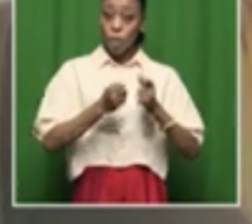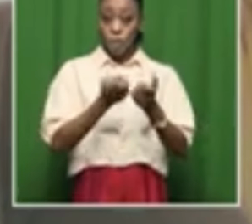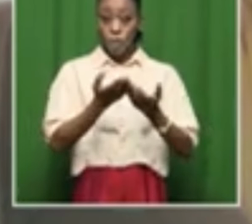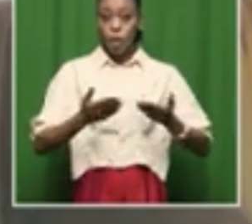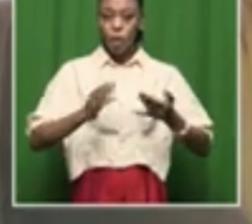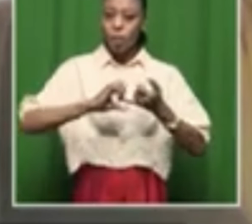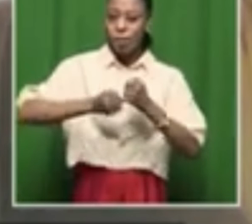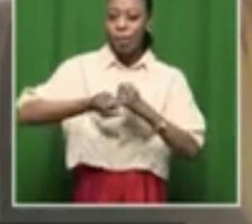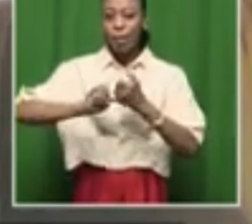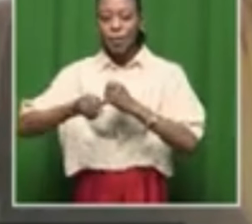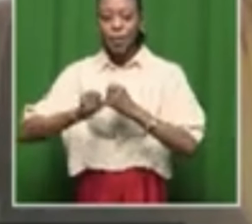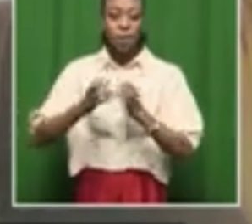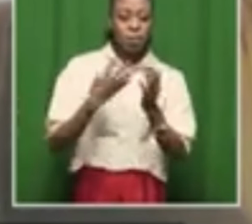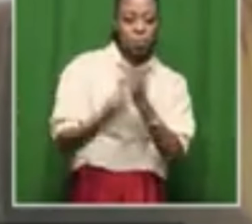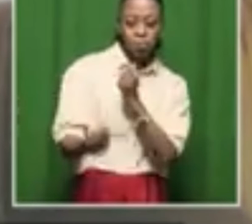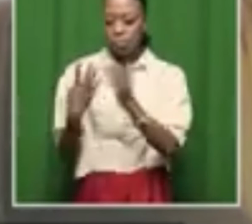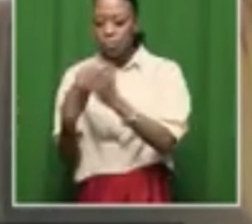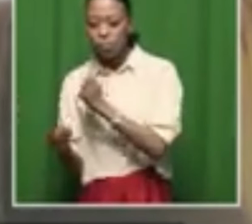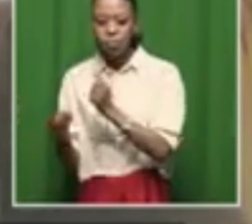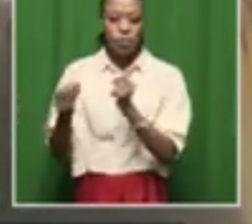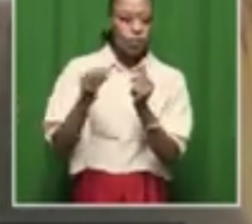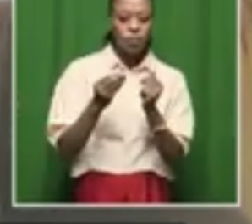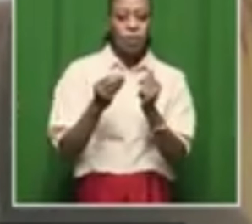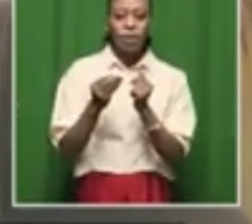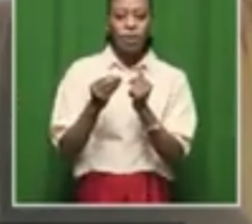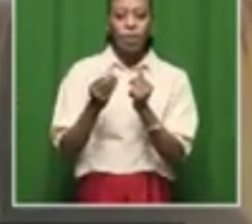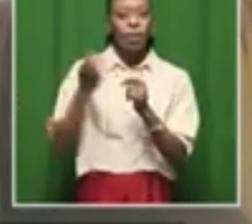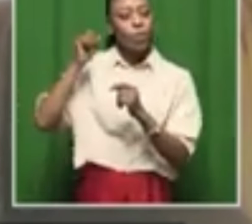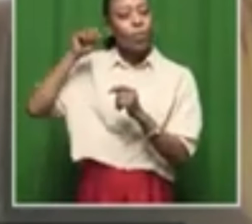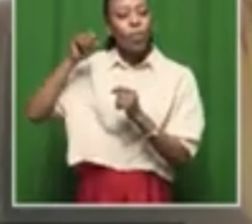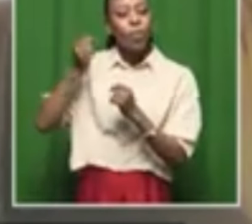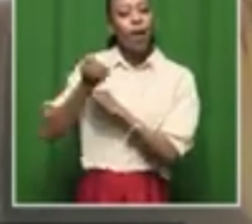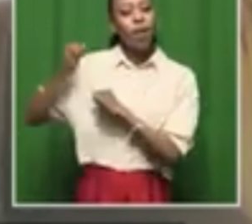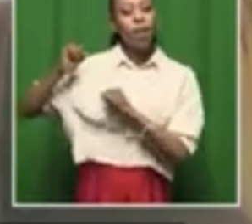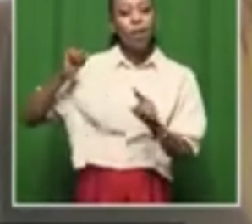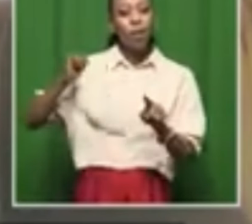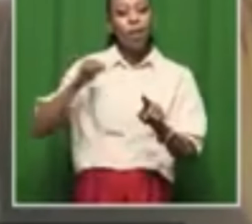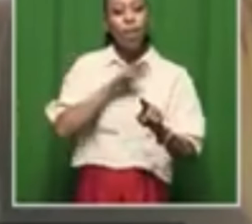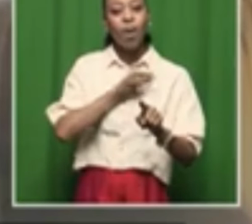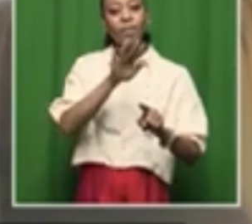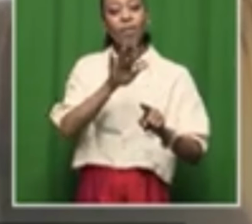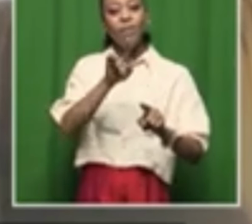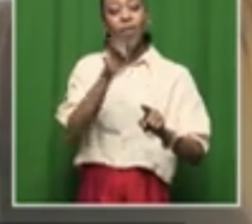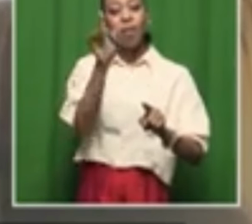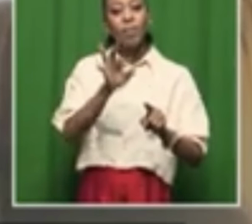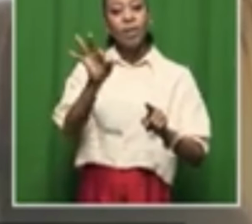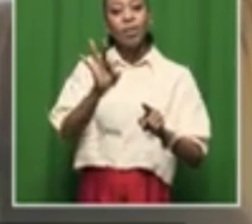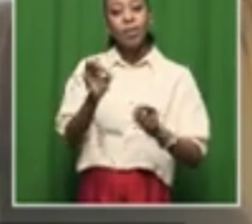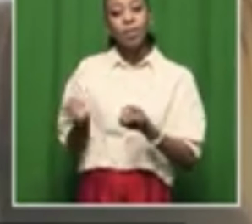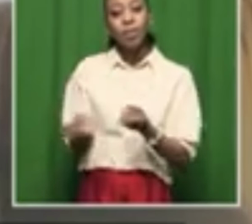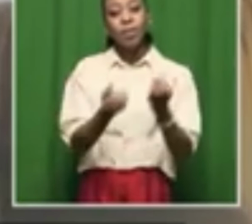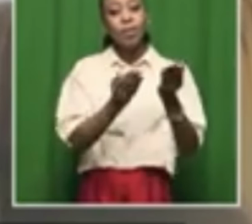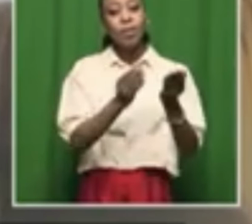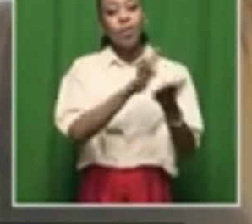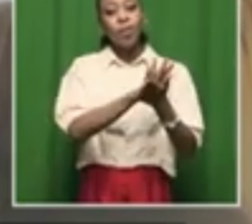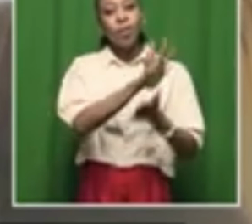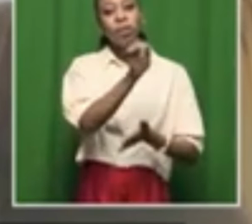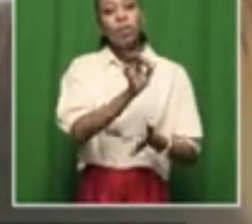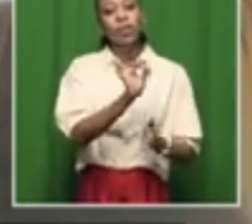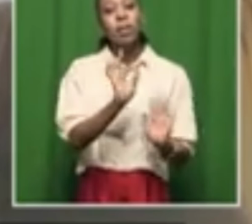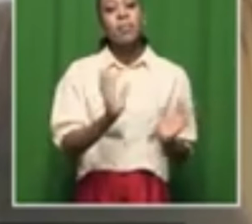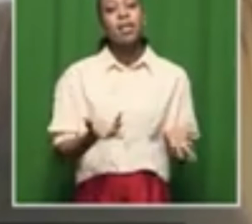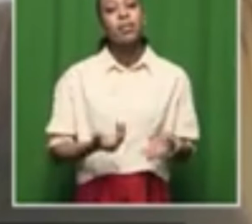trying their best to run away from, is the fact that 51% of that goes to serve only 14%